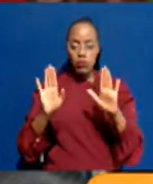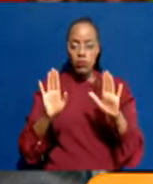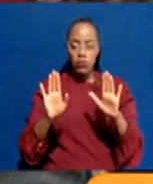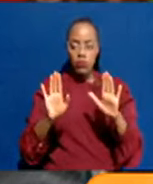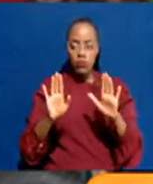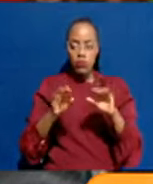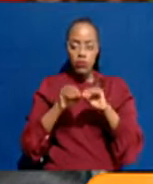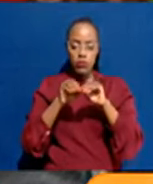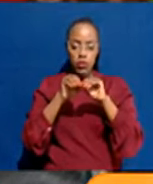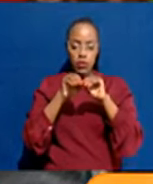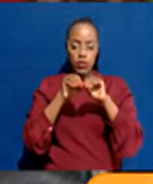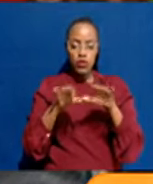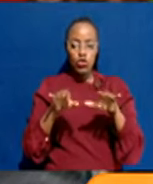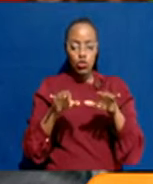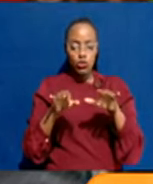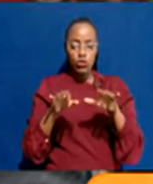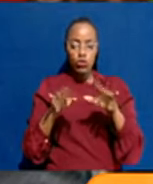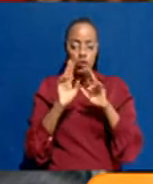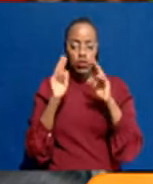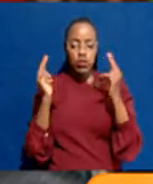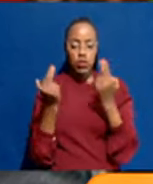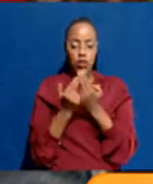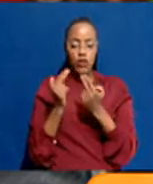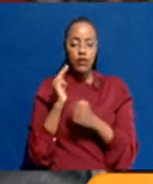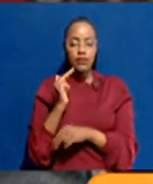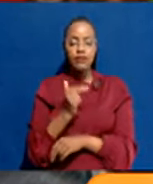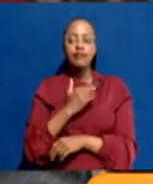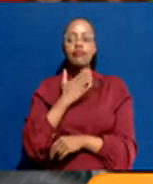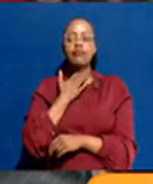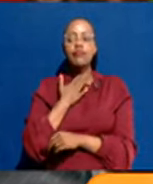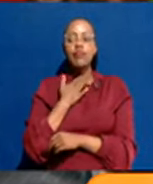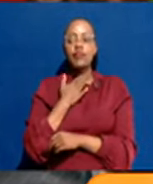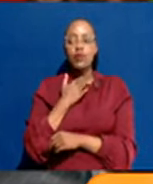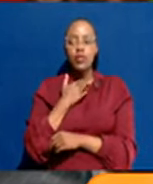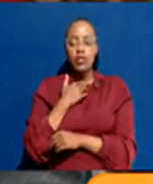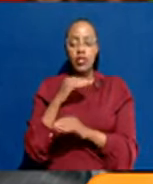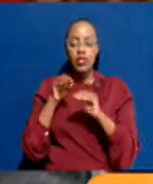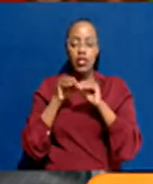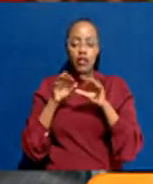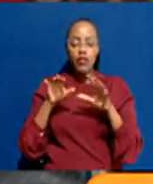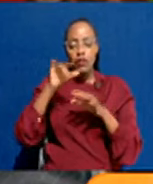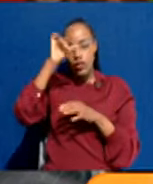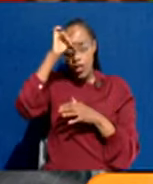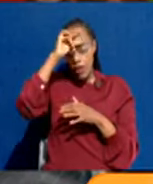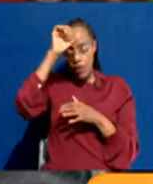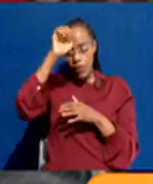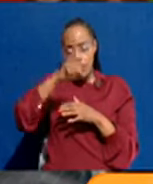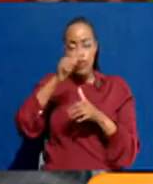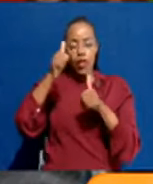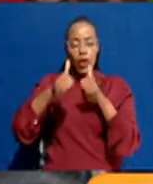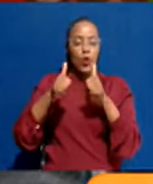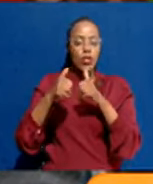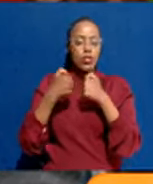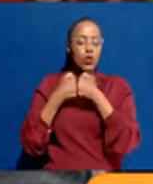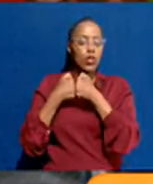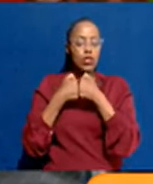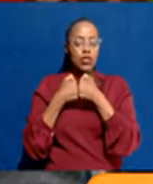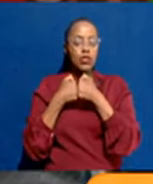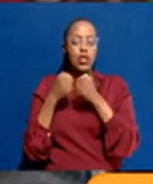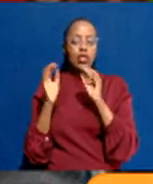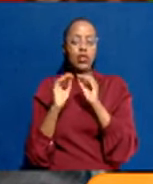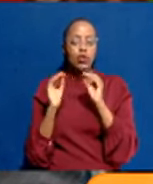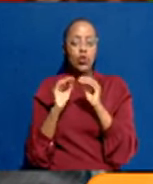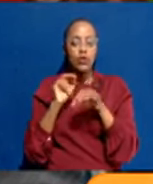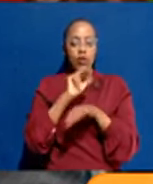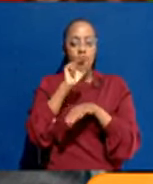their devolved units. So we wanted a devolved government that would not challenge